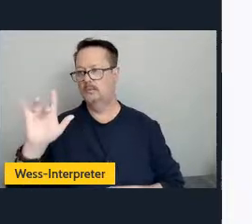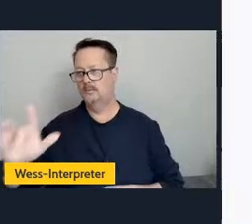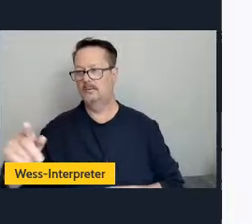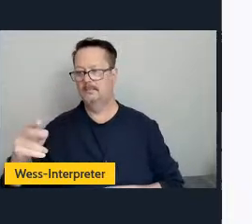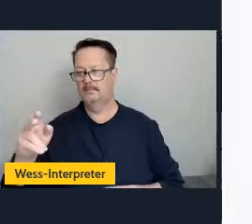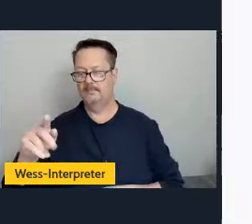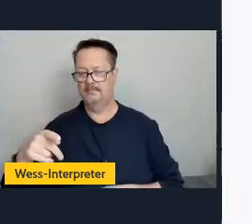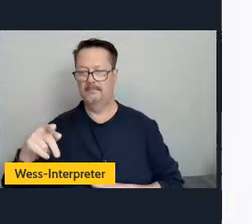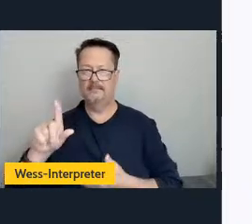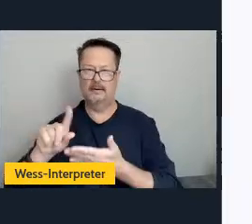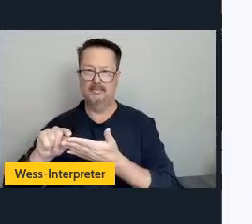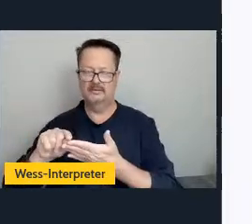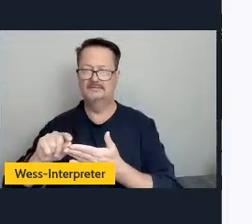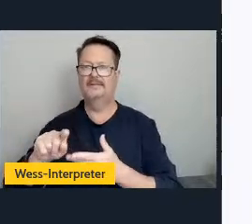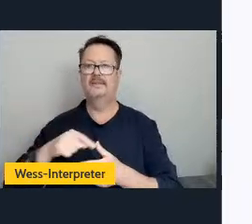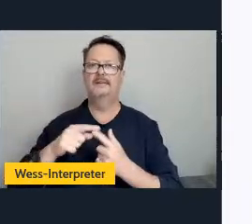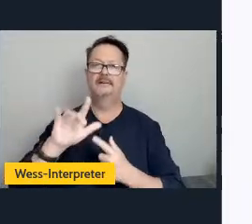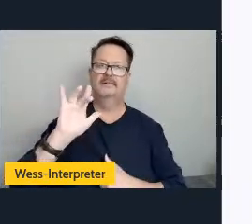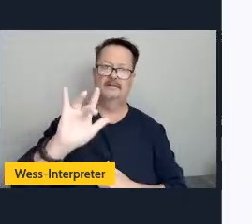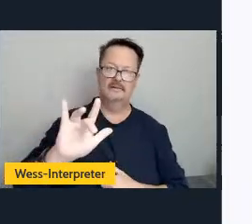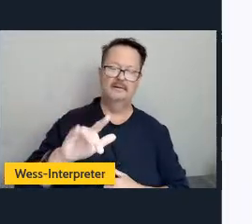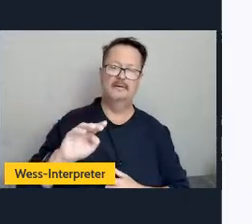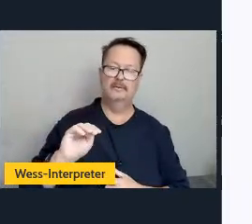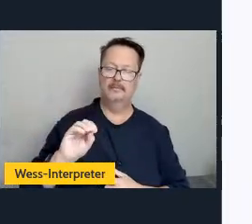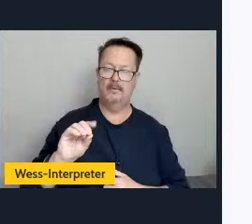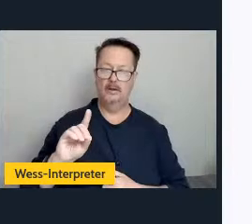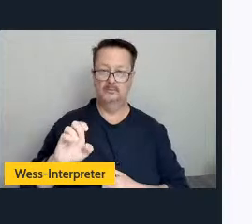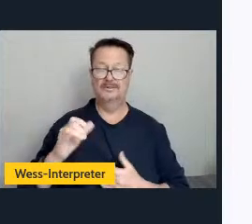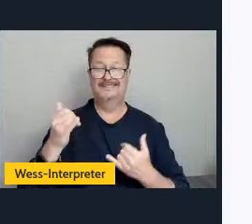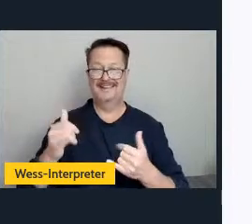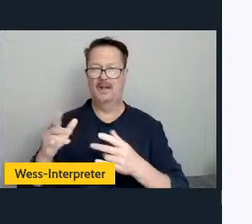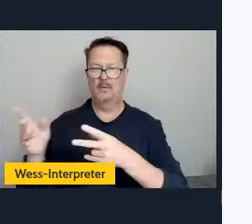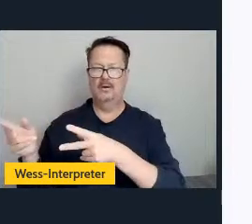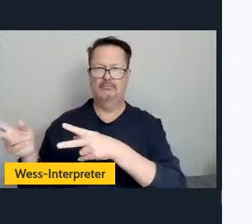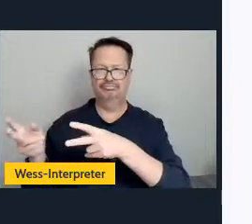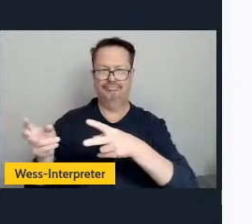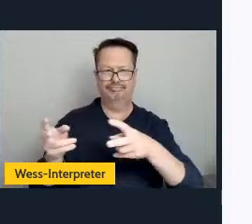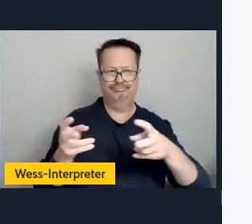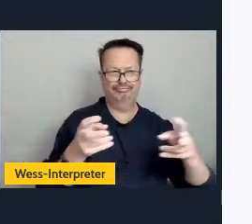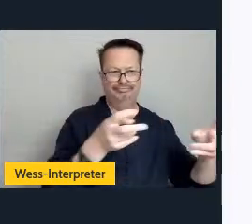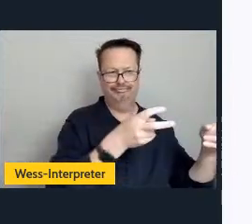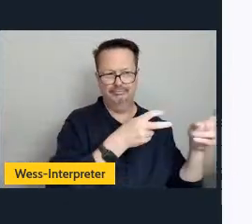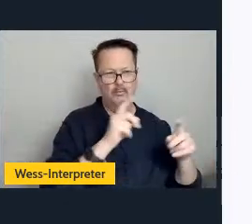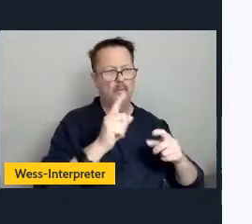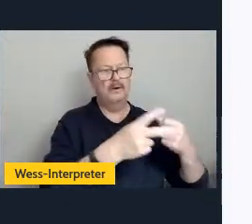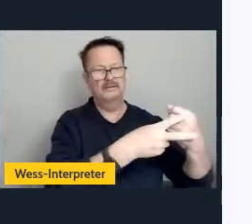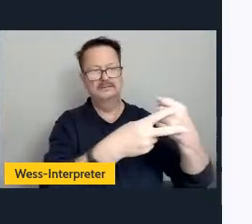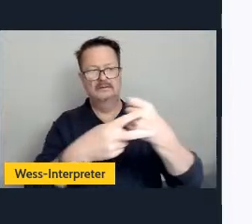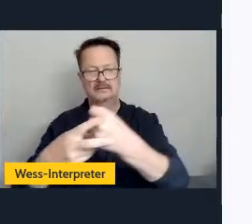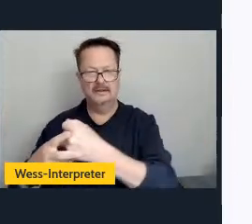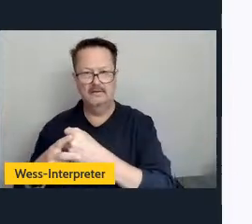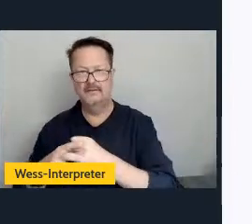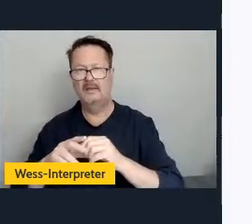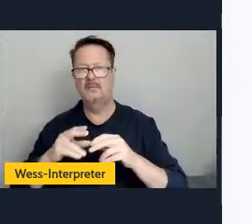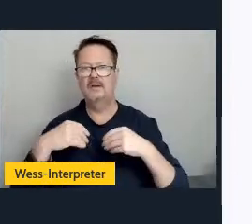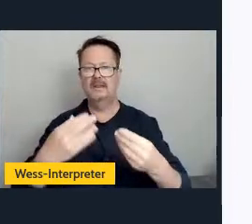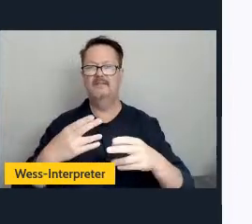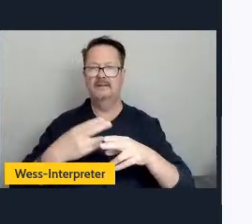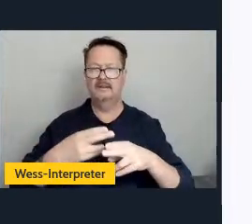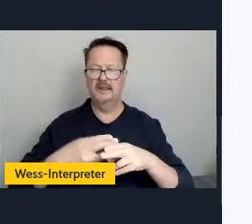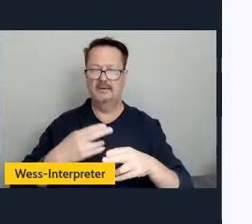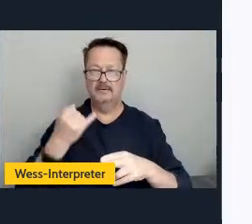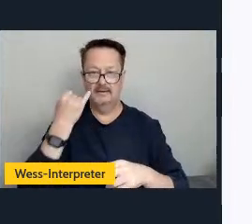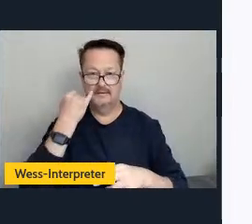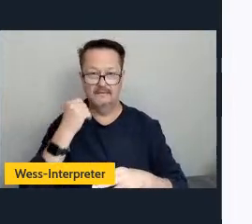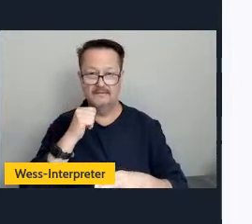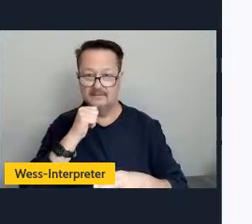module. Now the registry will fetch all the repositories in your GitHub username. If you're not logged in, you will be asked to